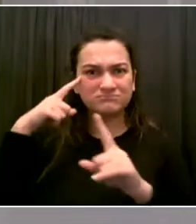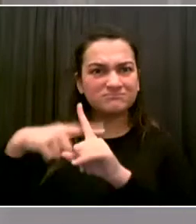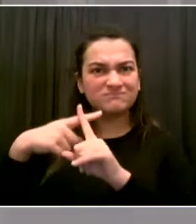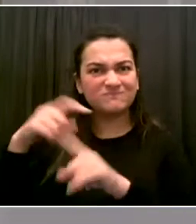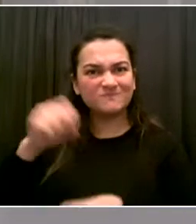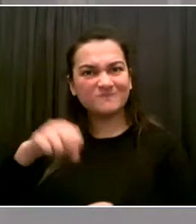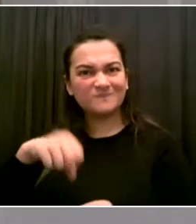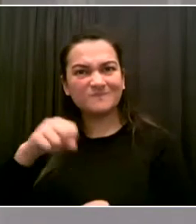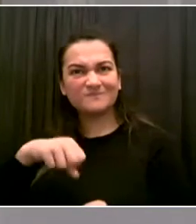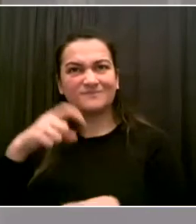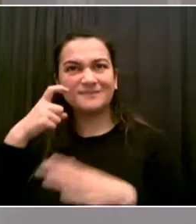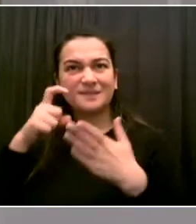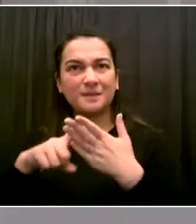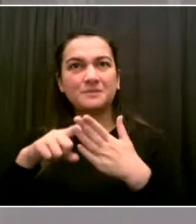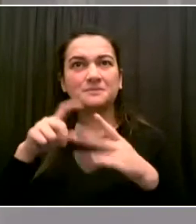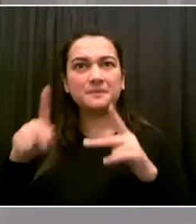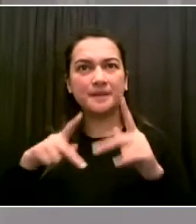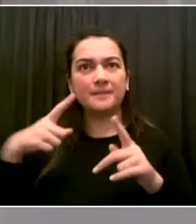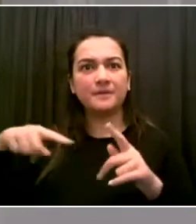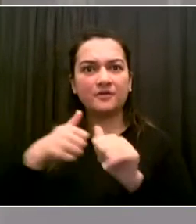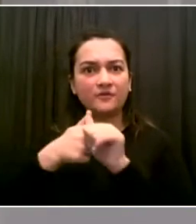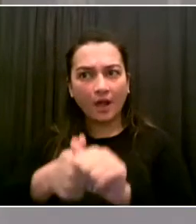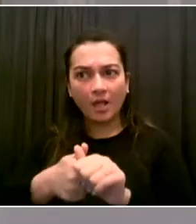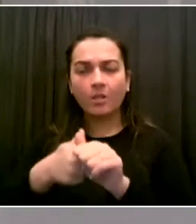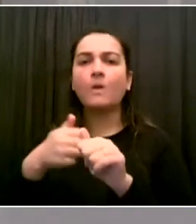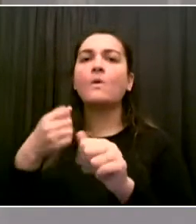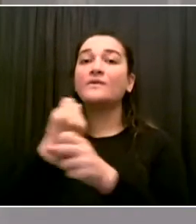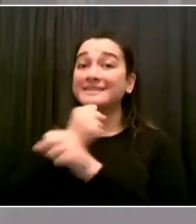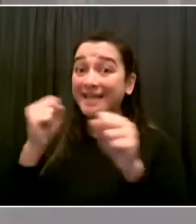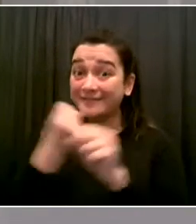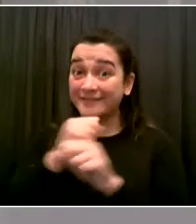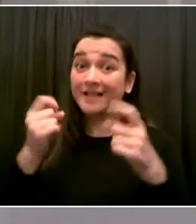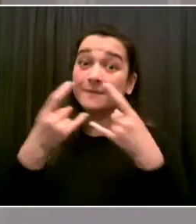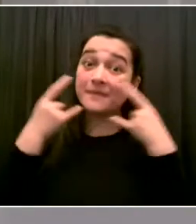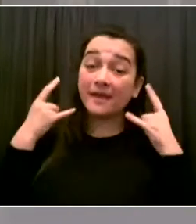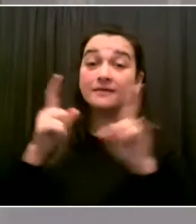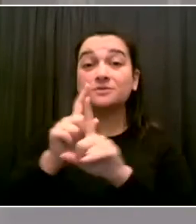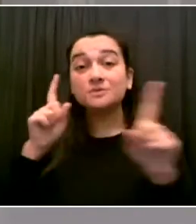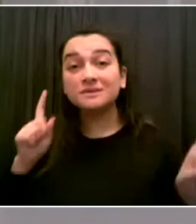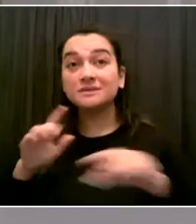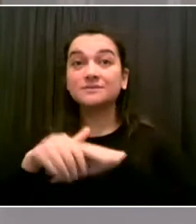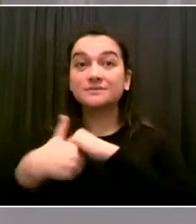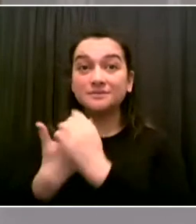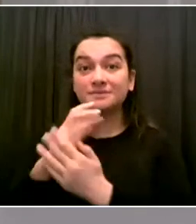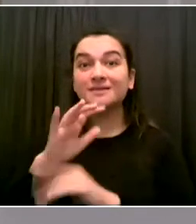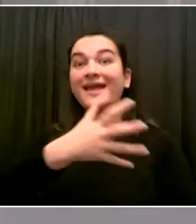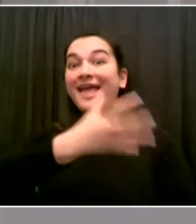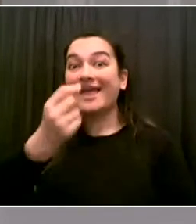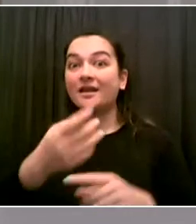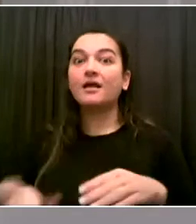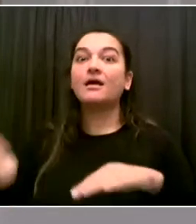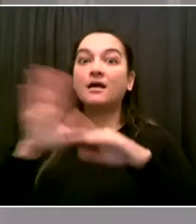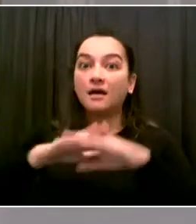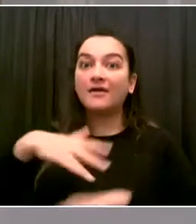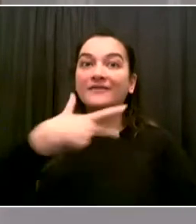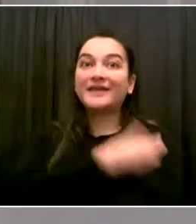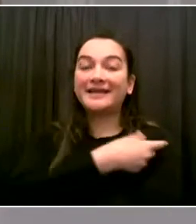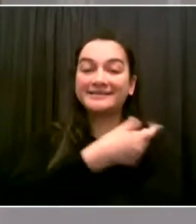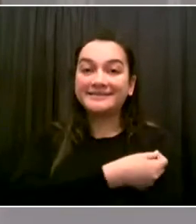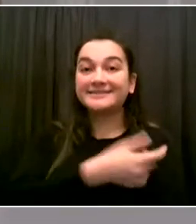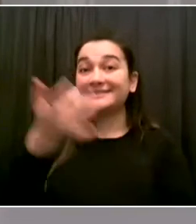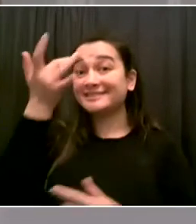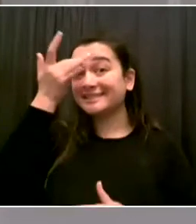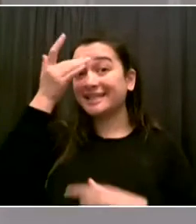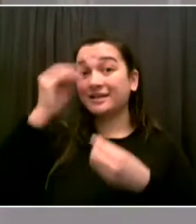are driving cases down. And there was a risk that with this high level of variants that we may not get there. So I do feel at this point right